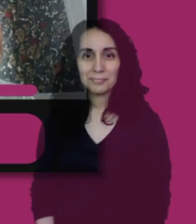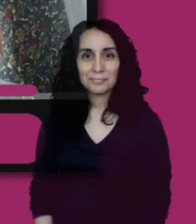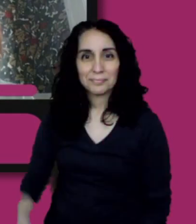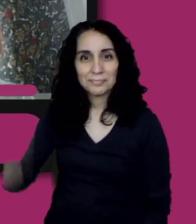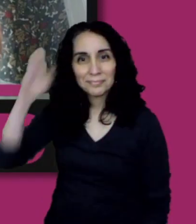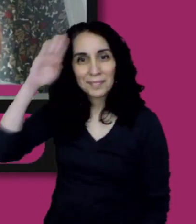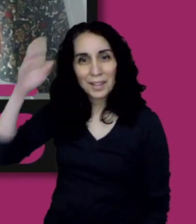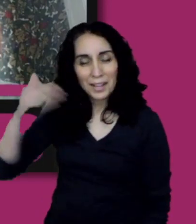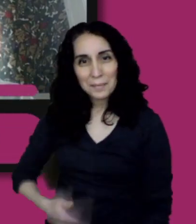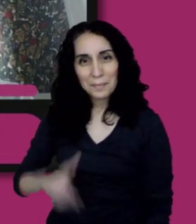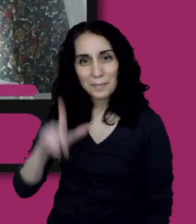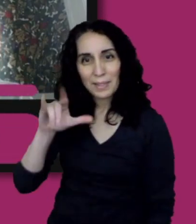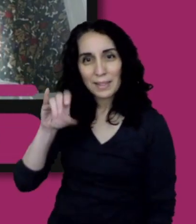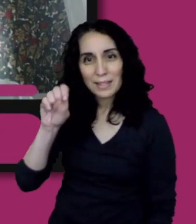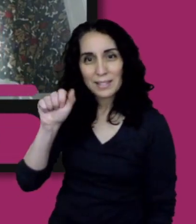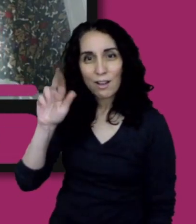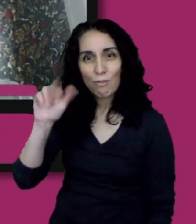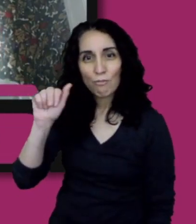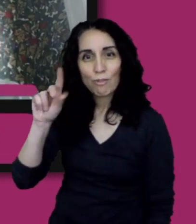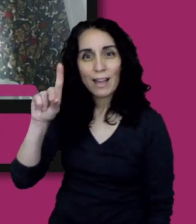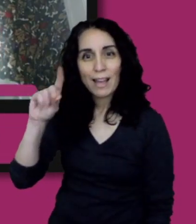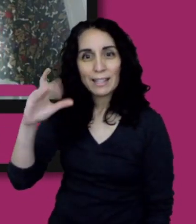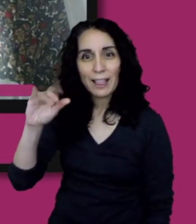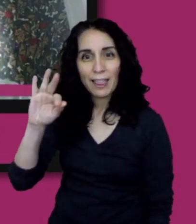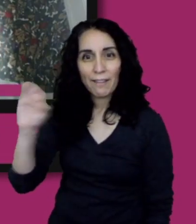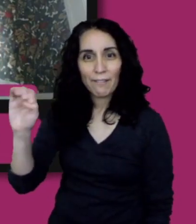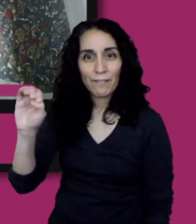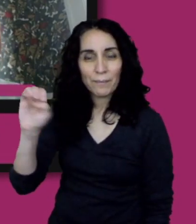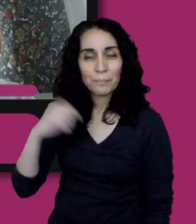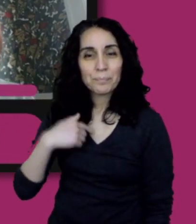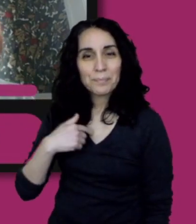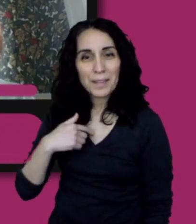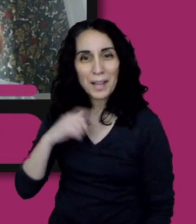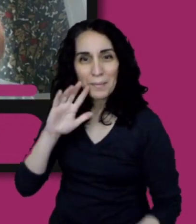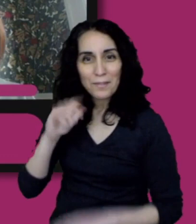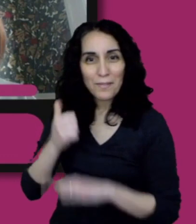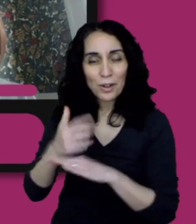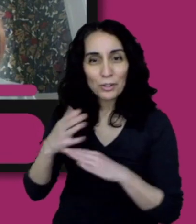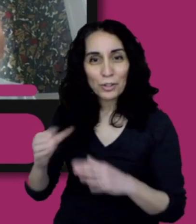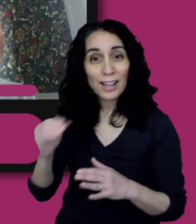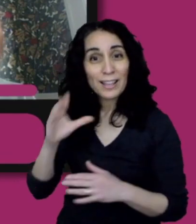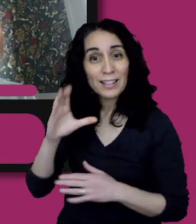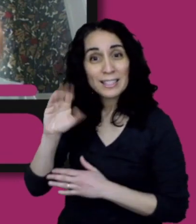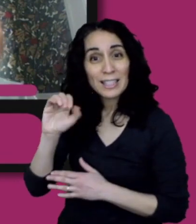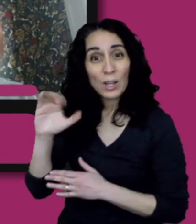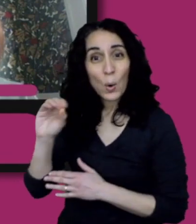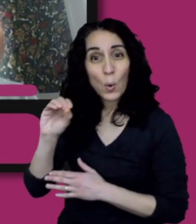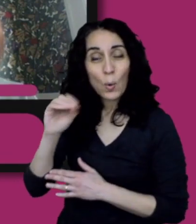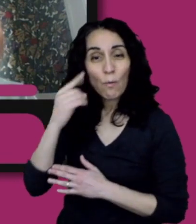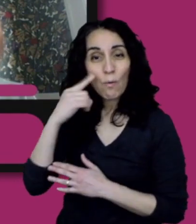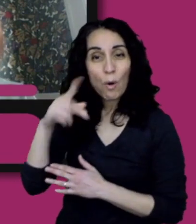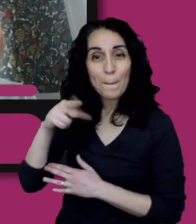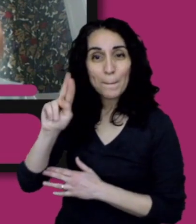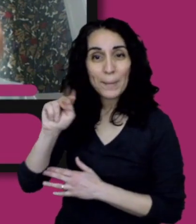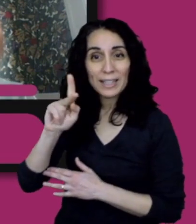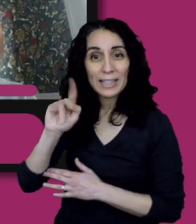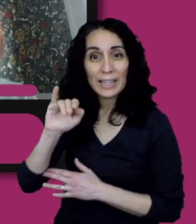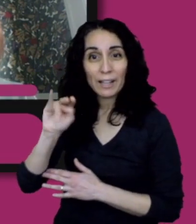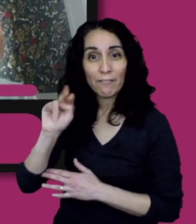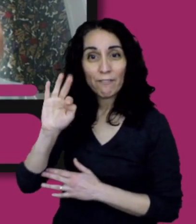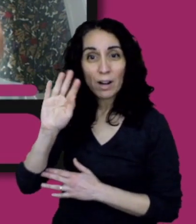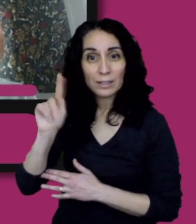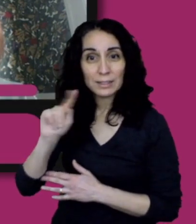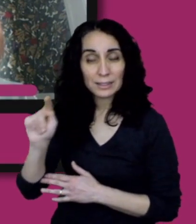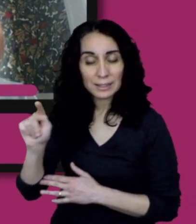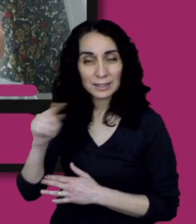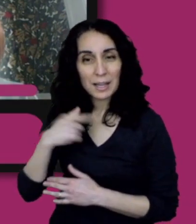I am the founder and CEO of Pumpkin Futz. I'm sitting in for Shanique today, for Shanique Rees, and she is